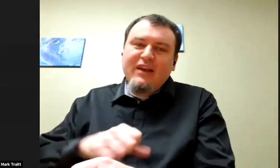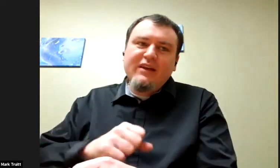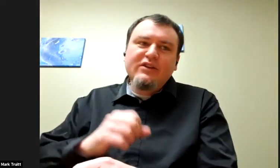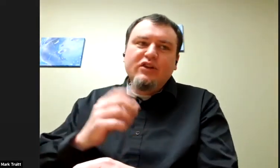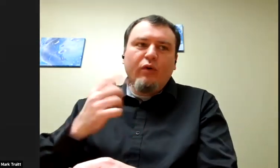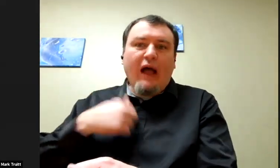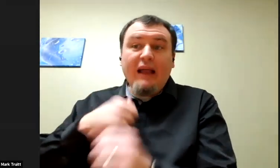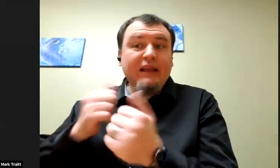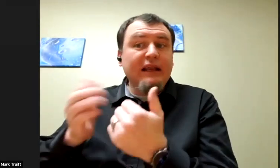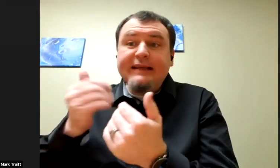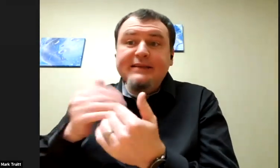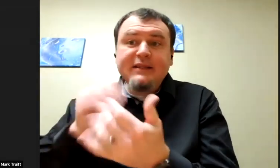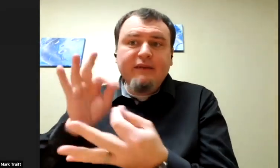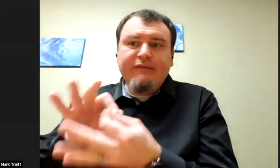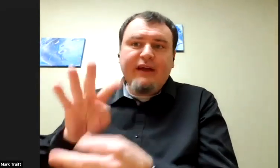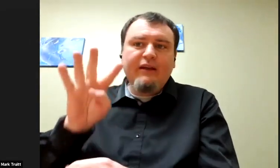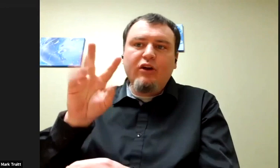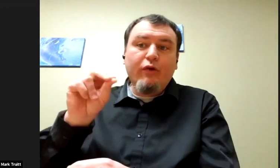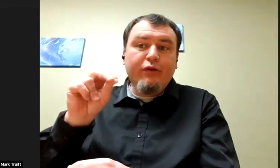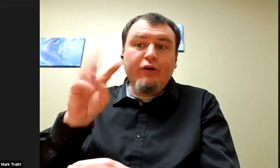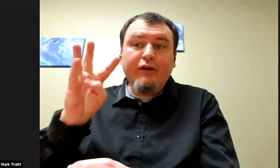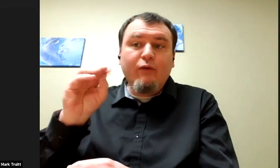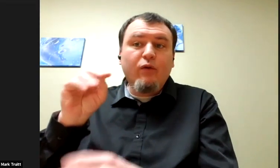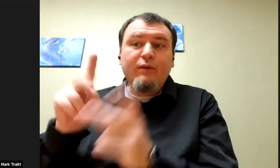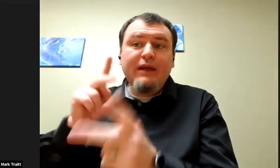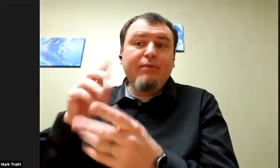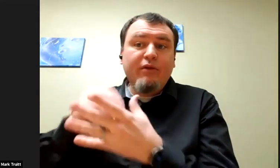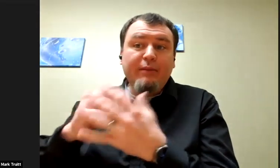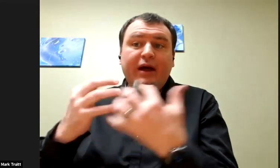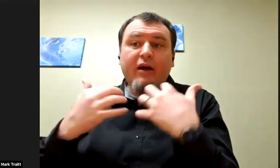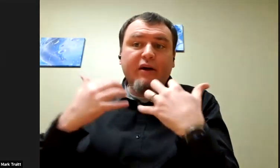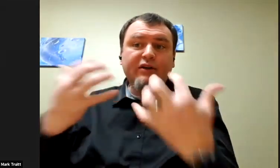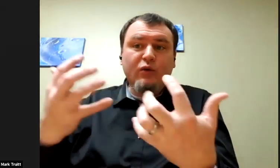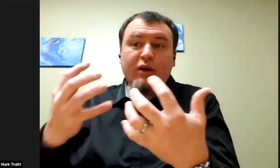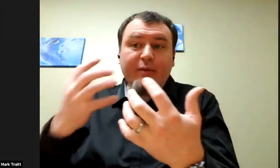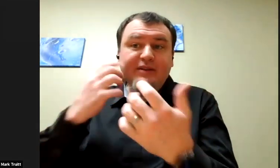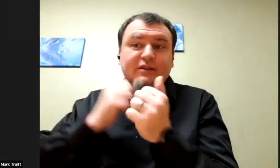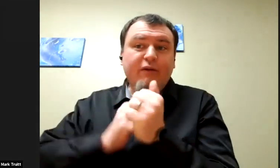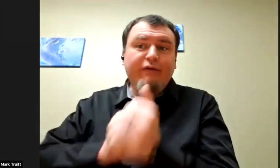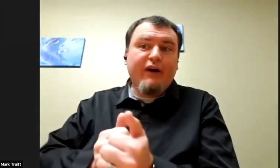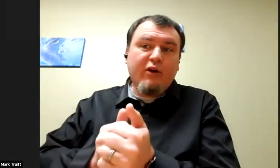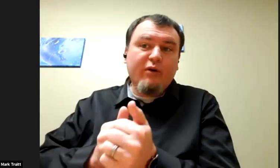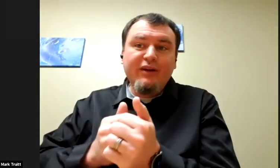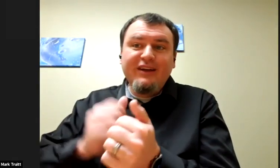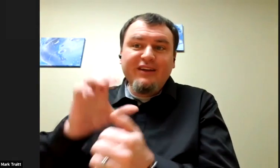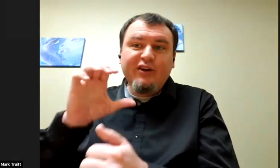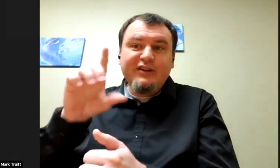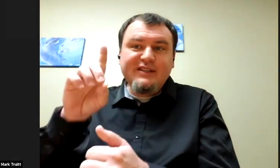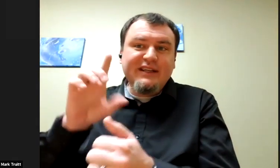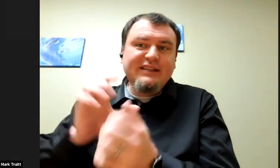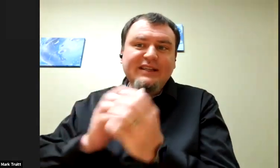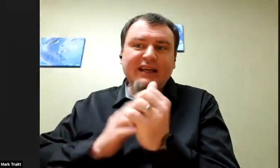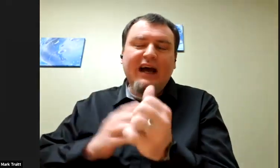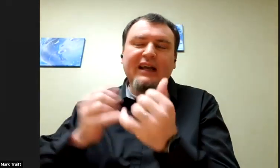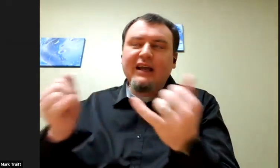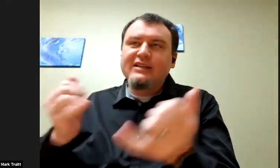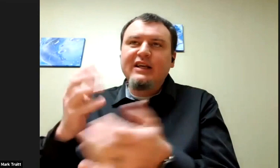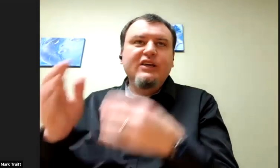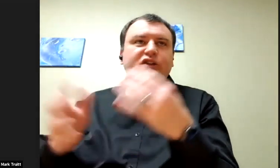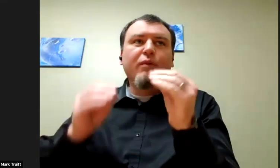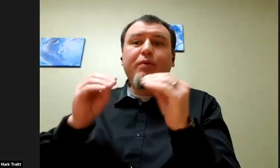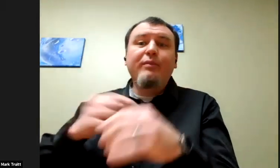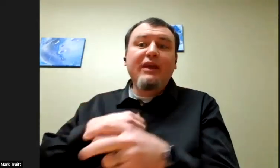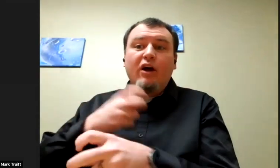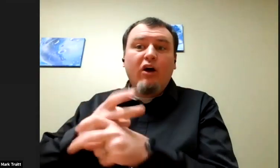other. So I could easily fit, you know, 30, 40 people in my auditorium and still follow, you know, the CDC